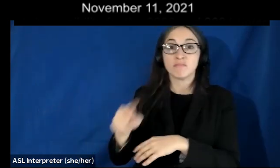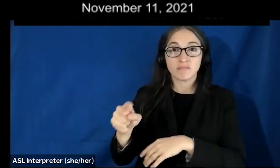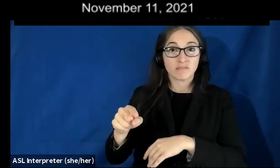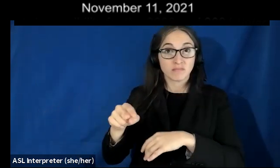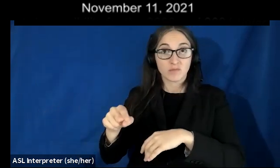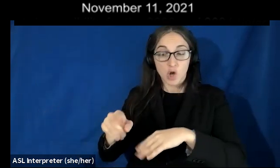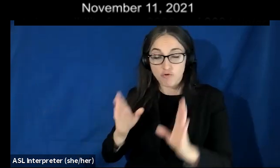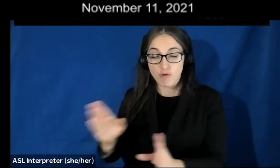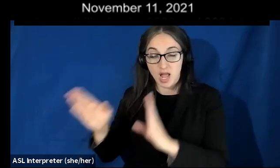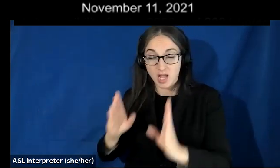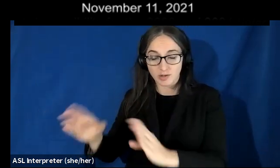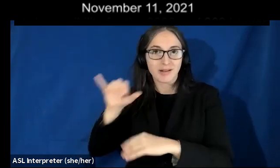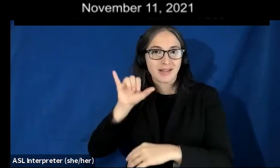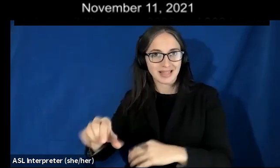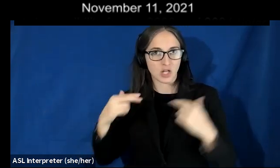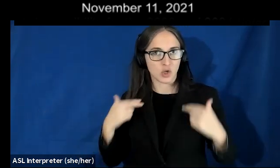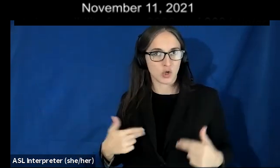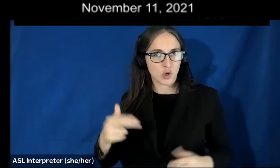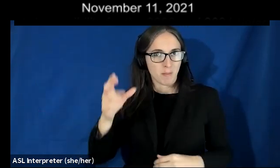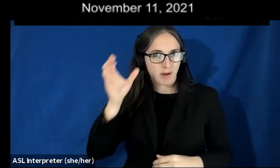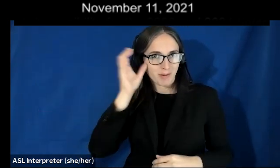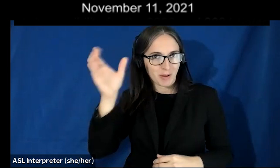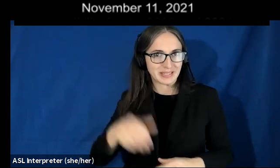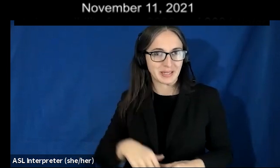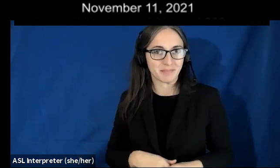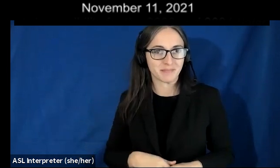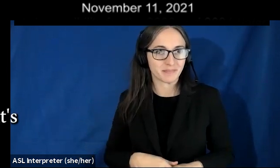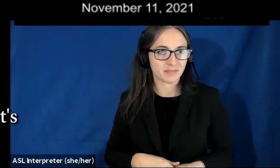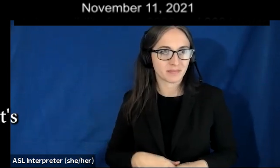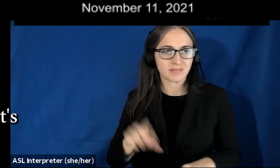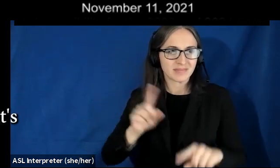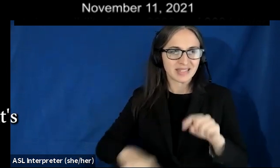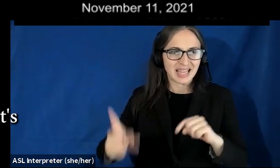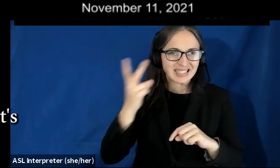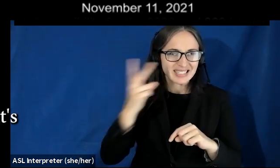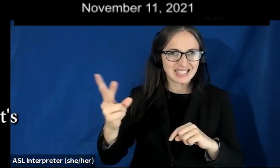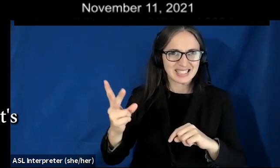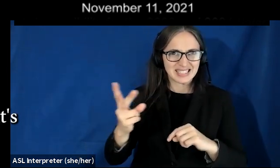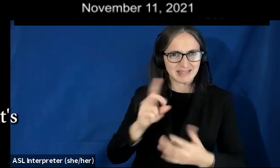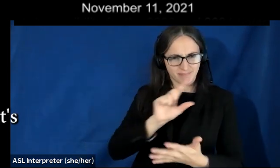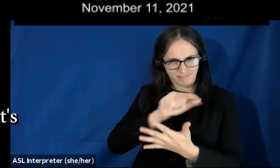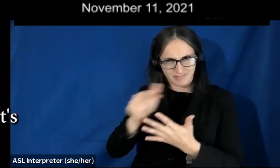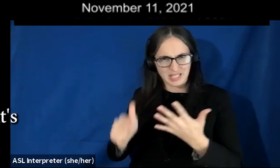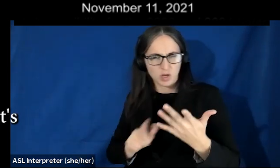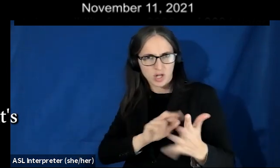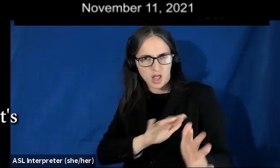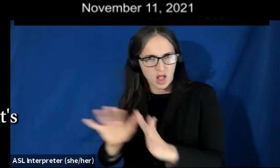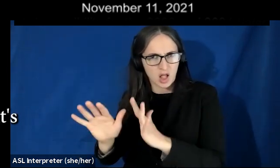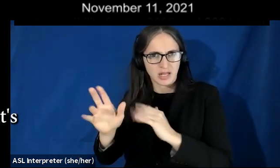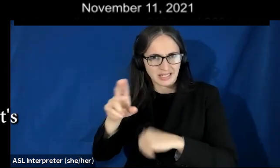You cannot see sequential trees in nature. If you see trees arranged in